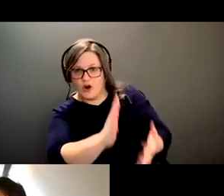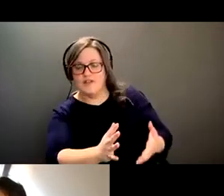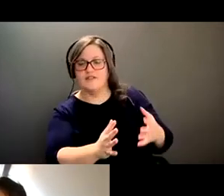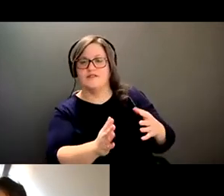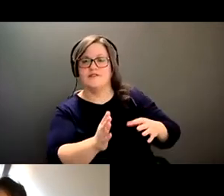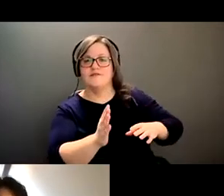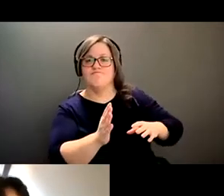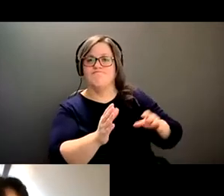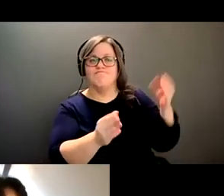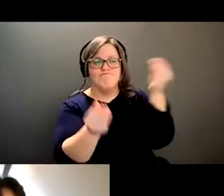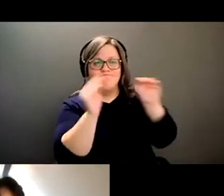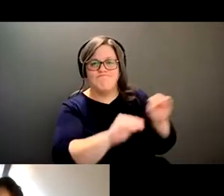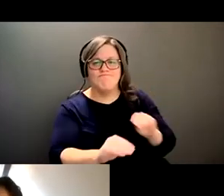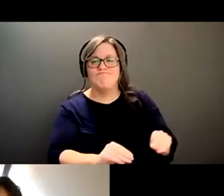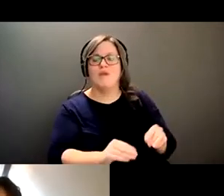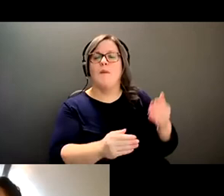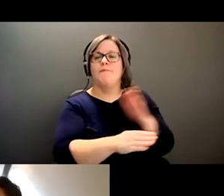to share. We were,